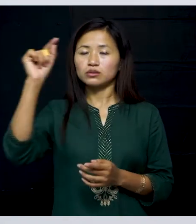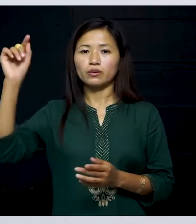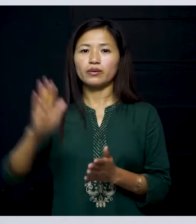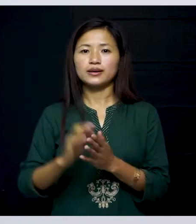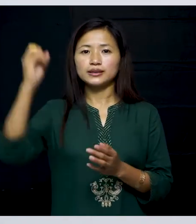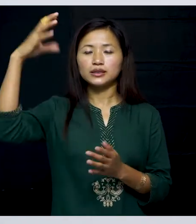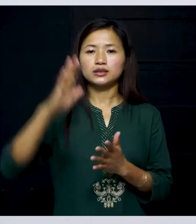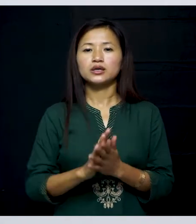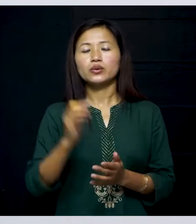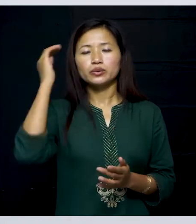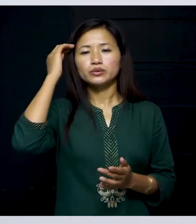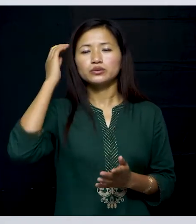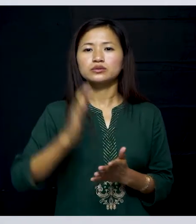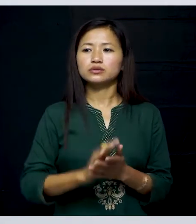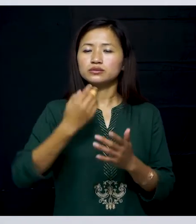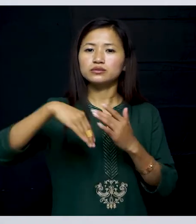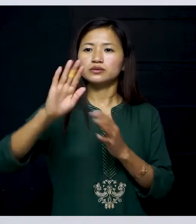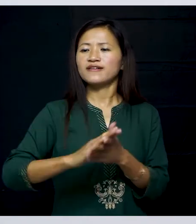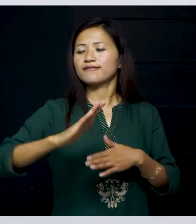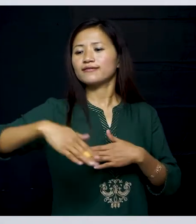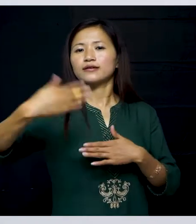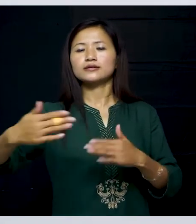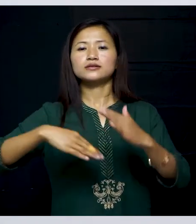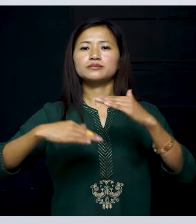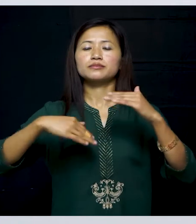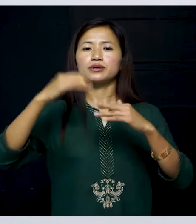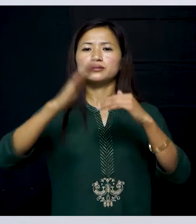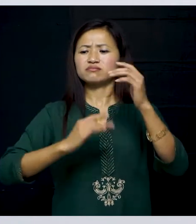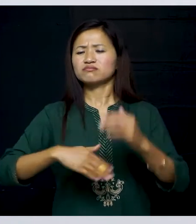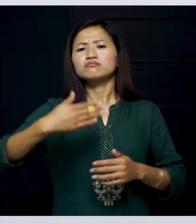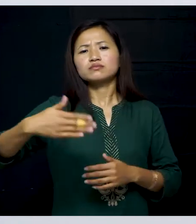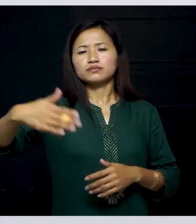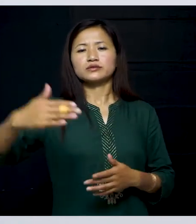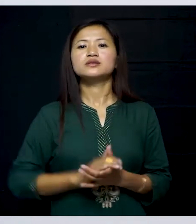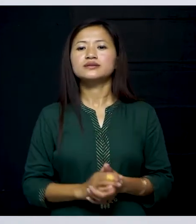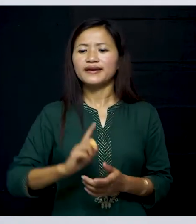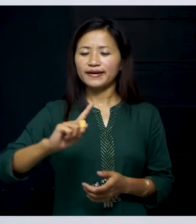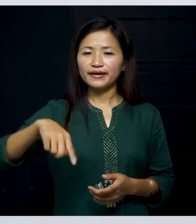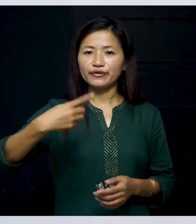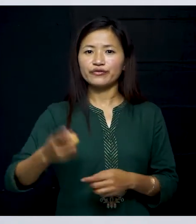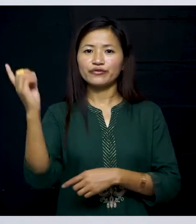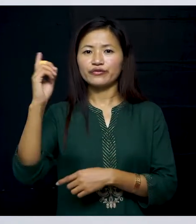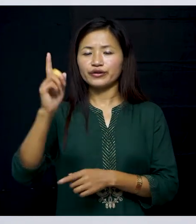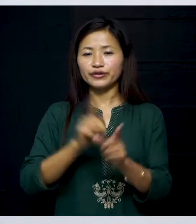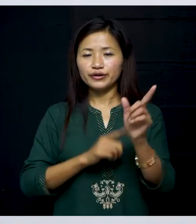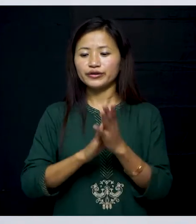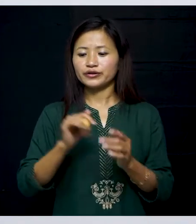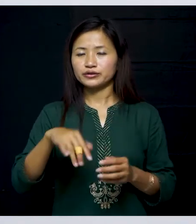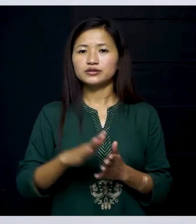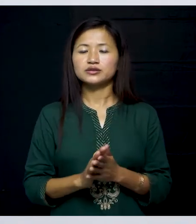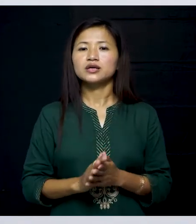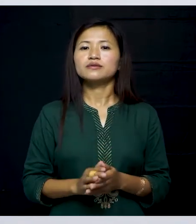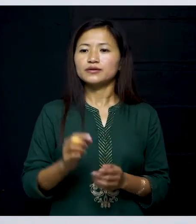catches fire, we know that it goes on to the next building and the next and so on. Every year, the Department of Fire and